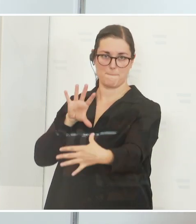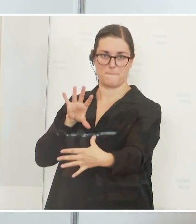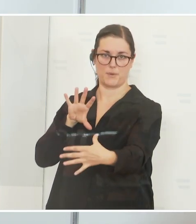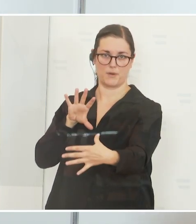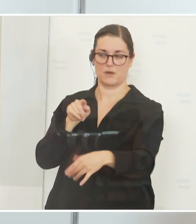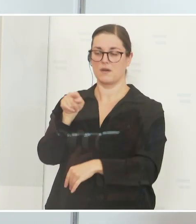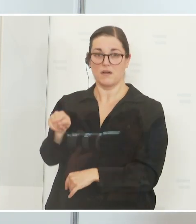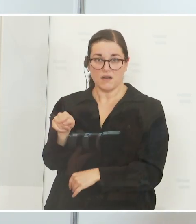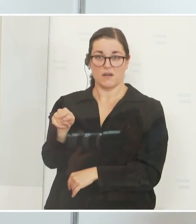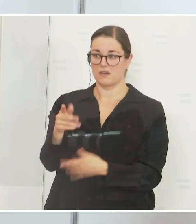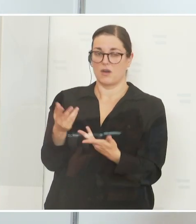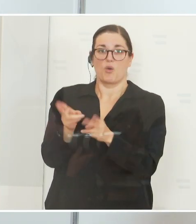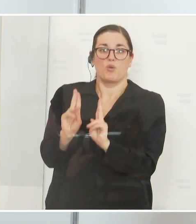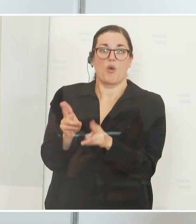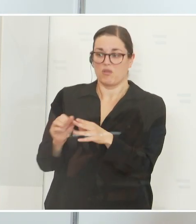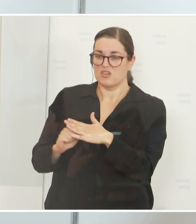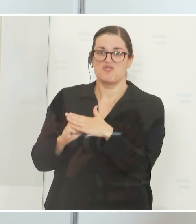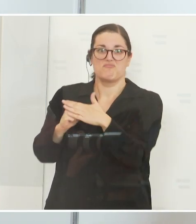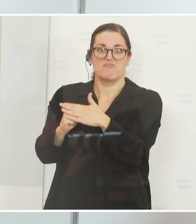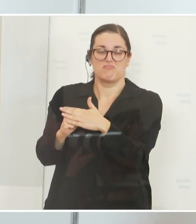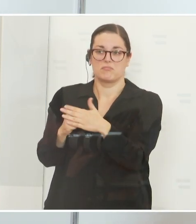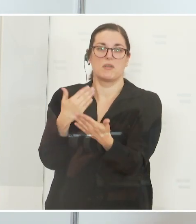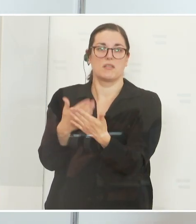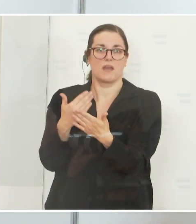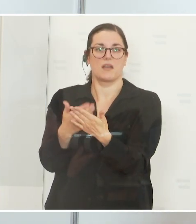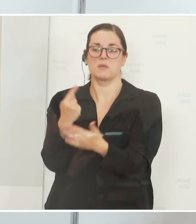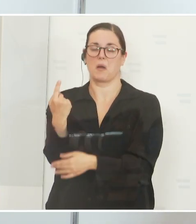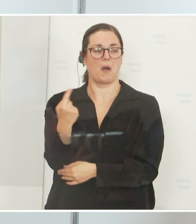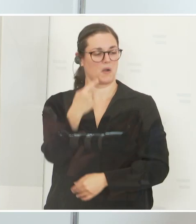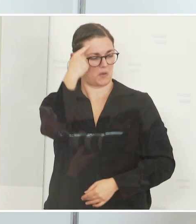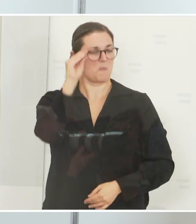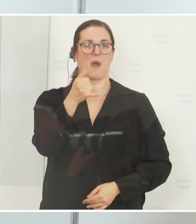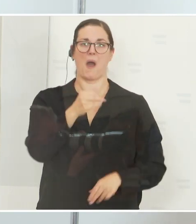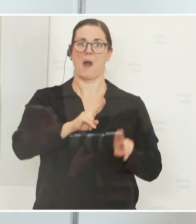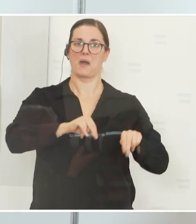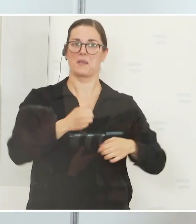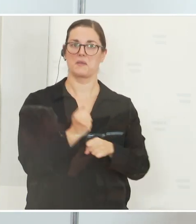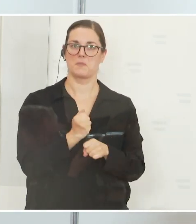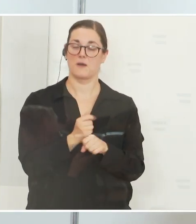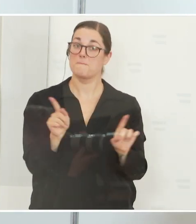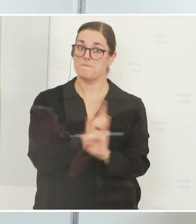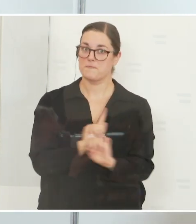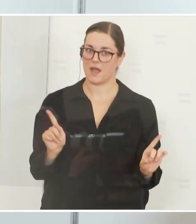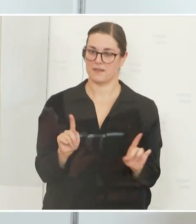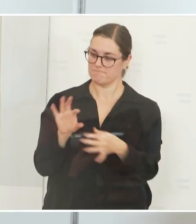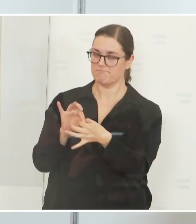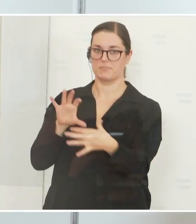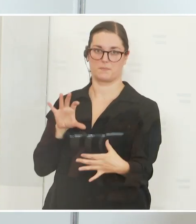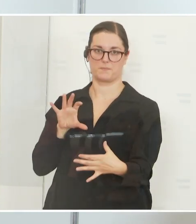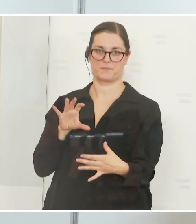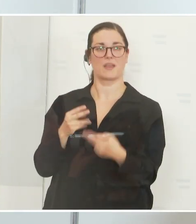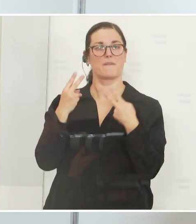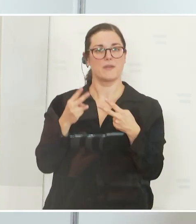strengthen the feeling of impunity. I also underlined today that independence